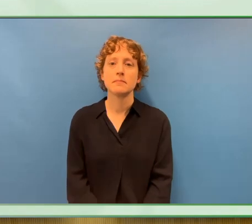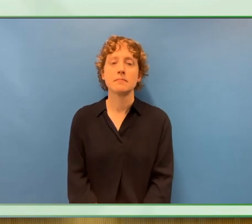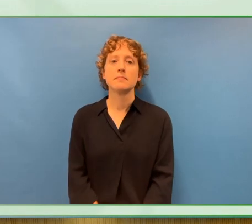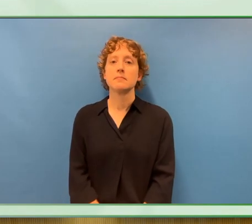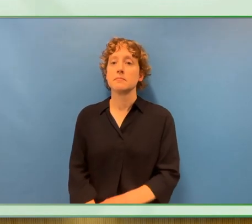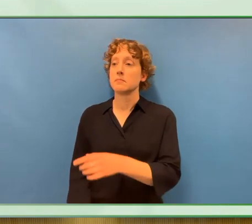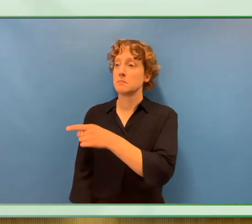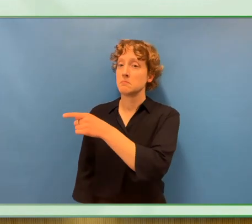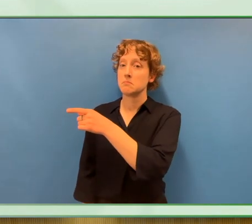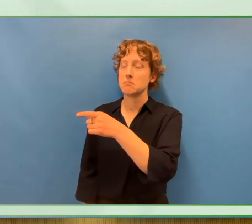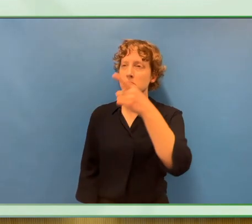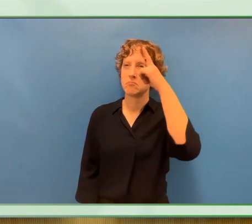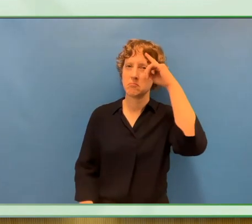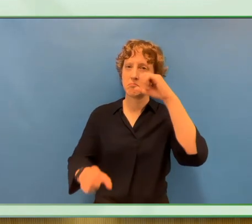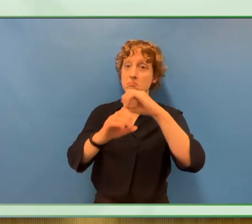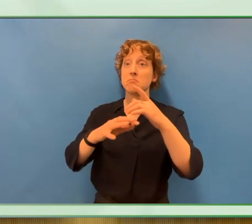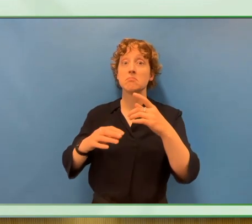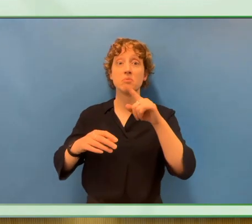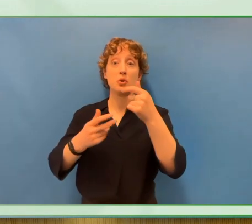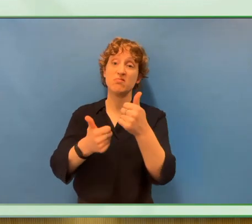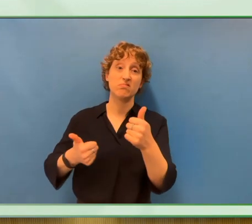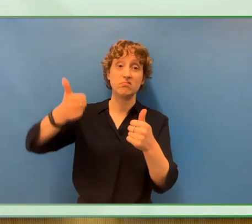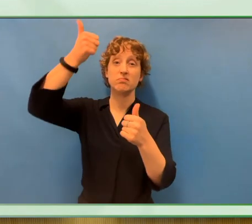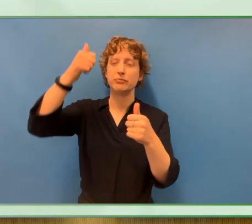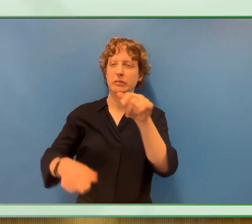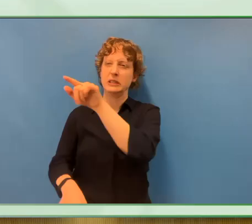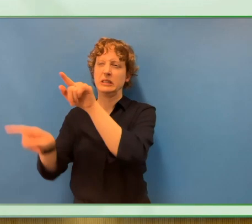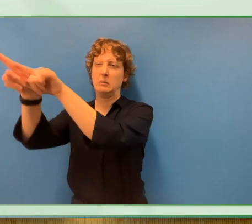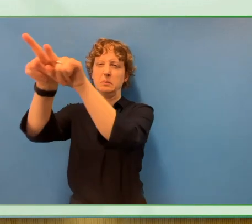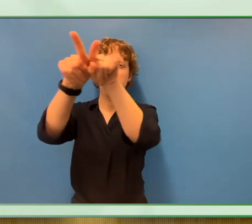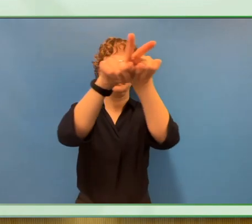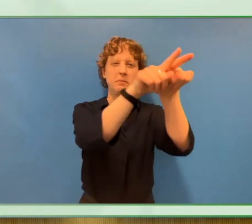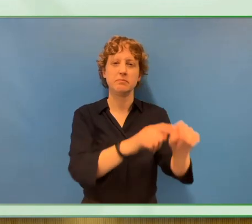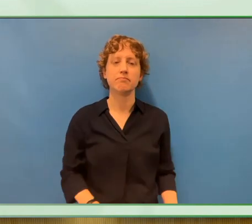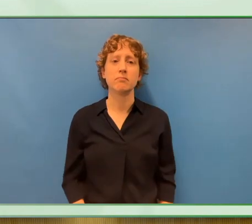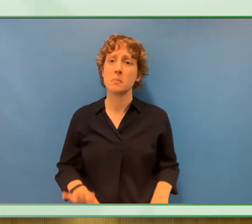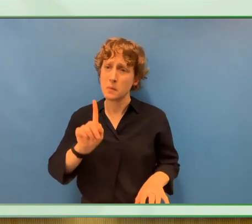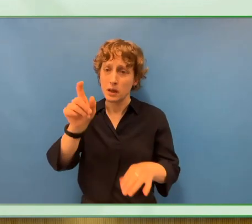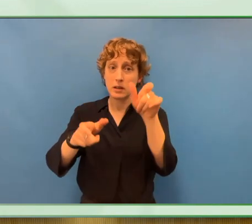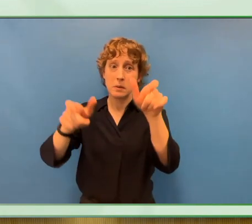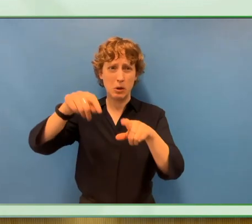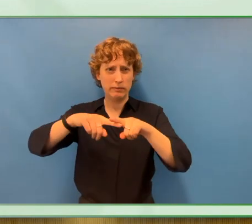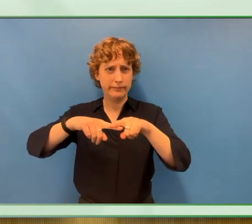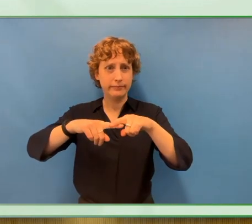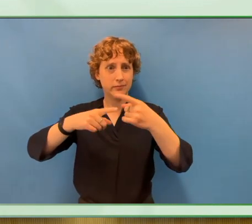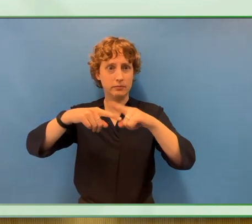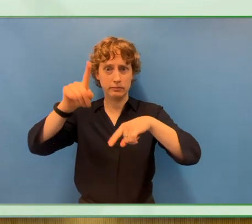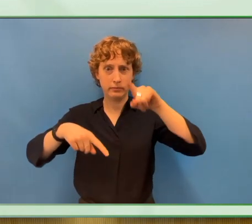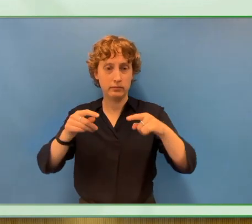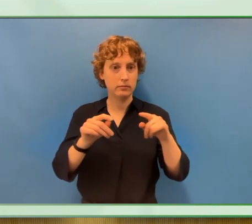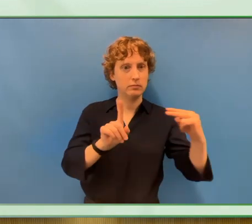complicated, people are motivated by different things. So you can talk about this heteronormative, cisgendered, old white guy. Well, no, that's not me.